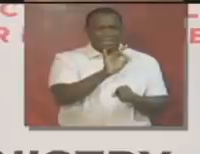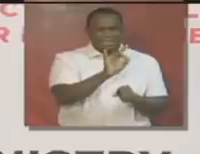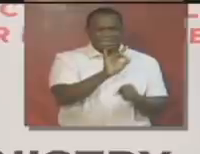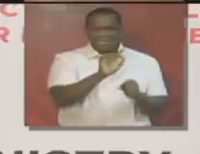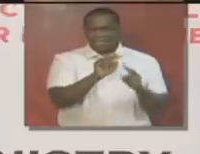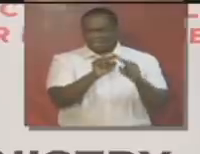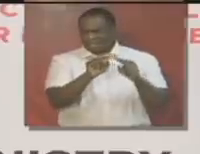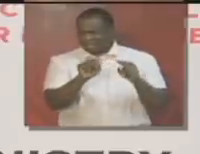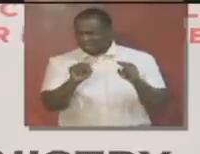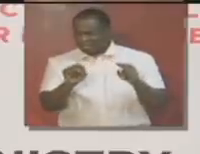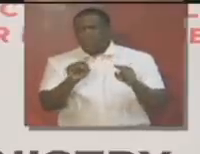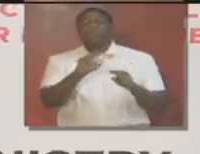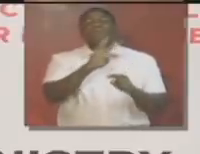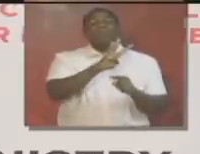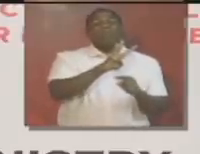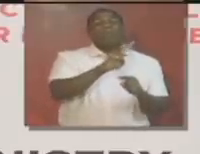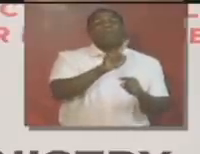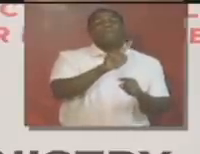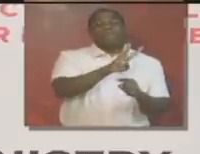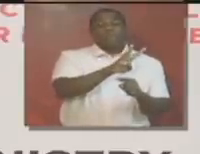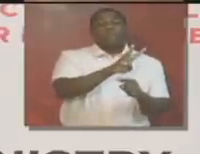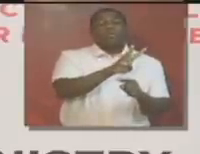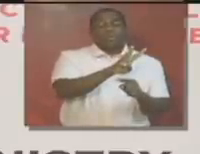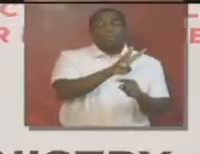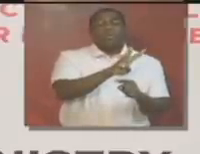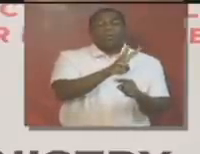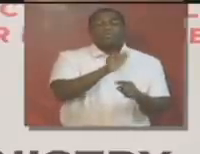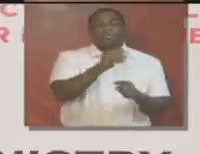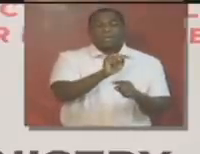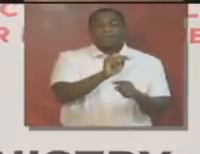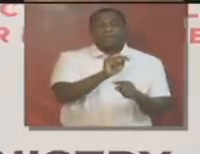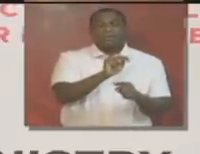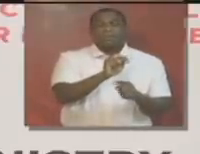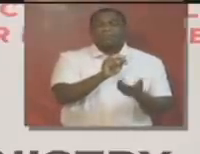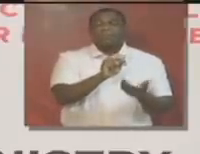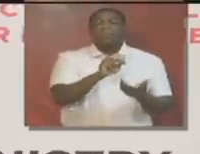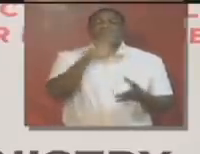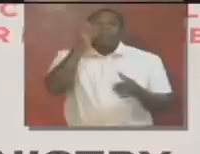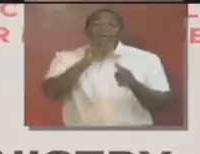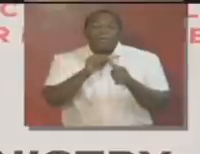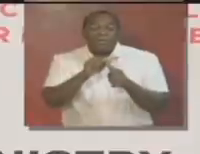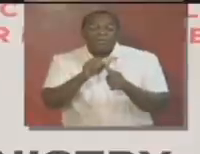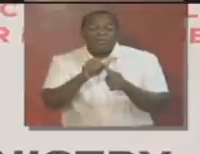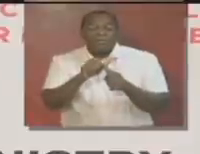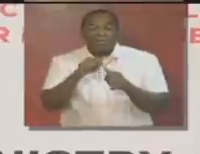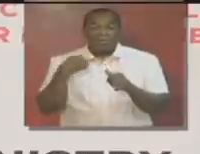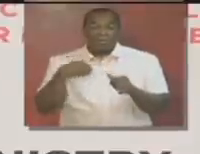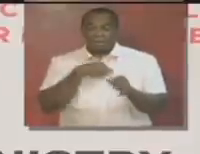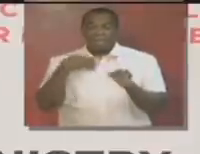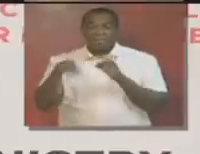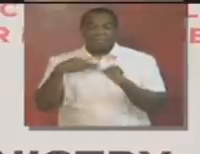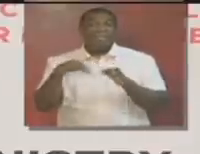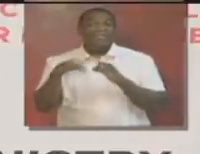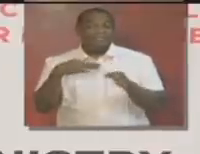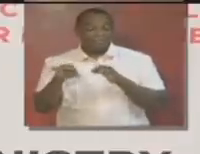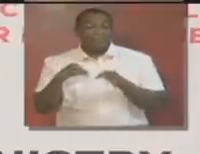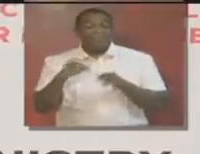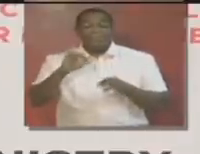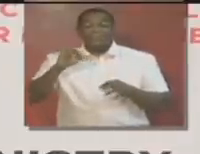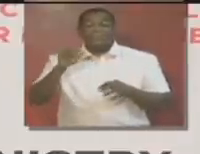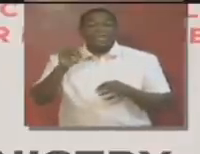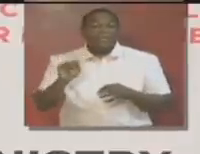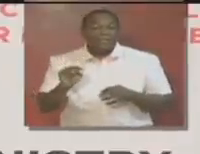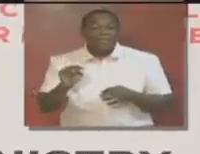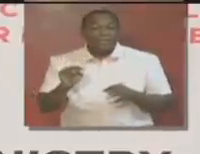the 414 was in that month when we said or we suspected that some of our social activities during the festive